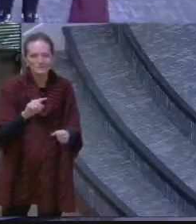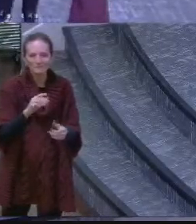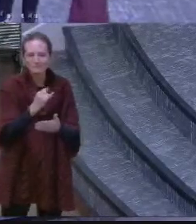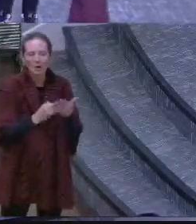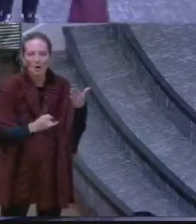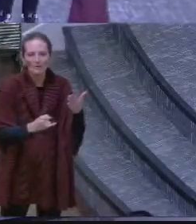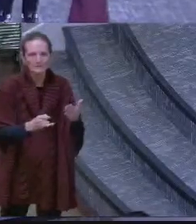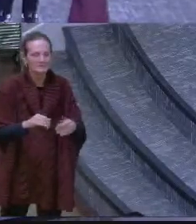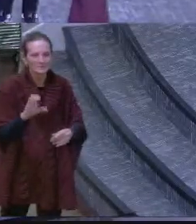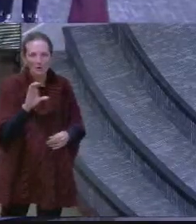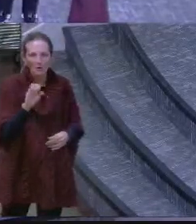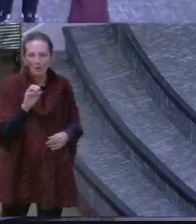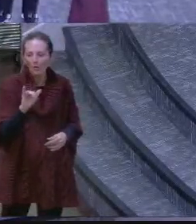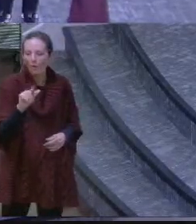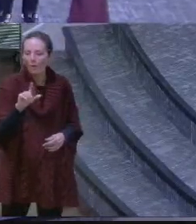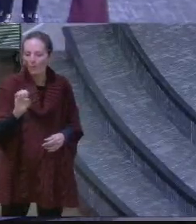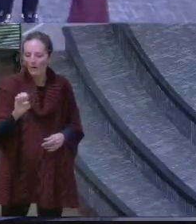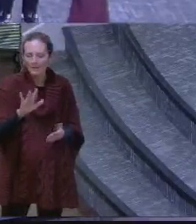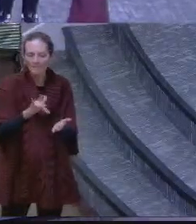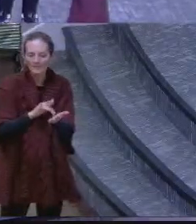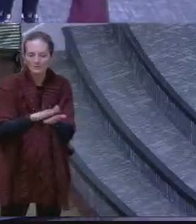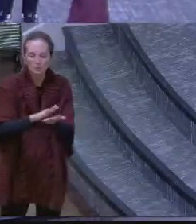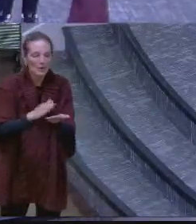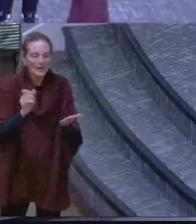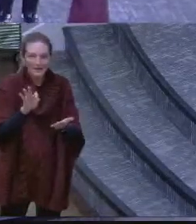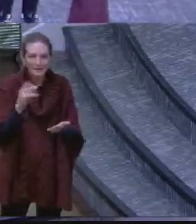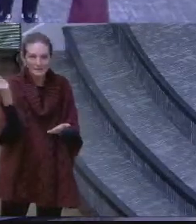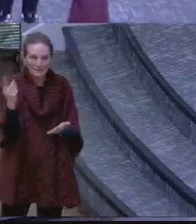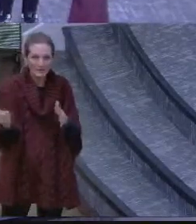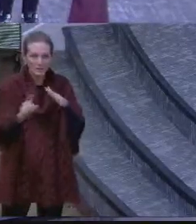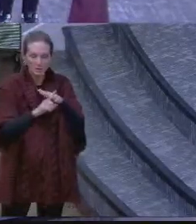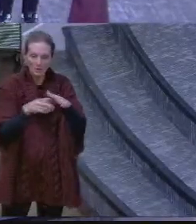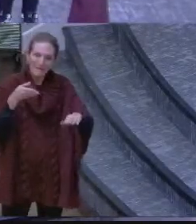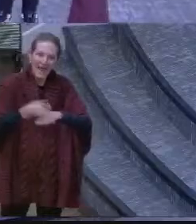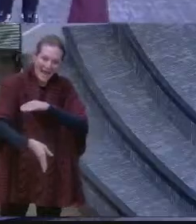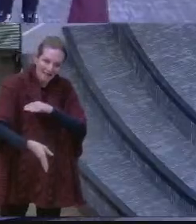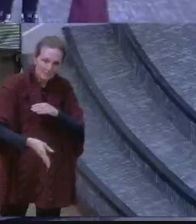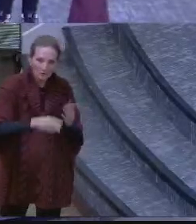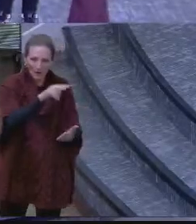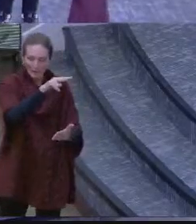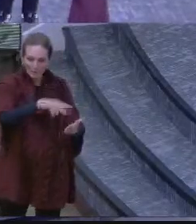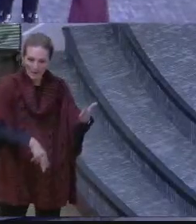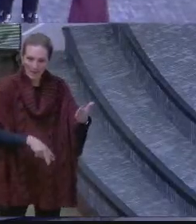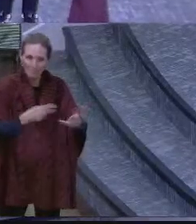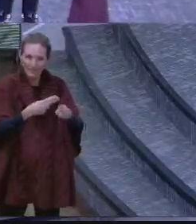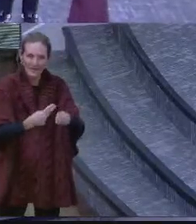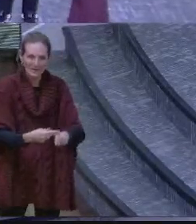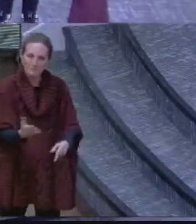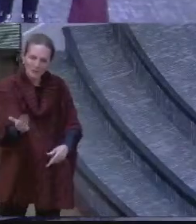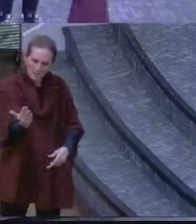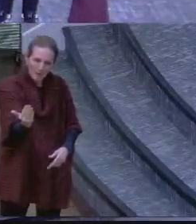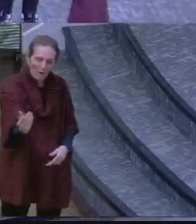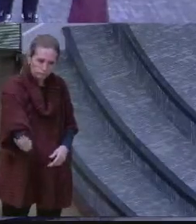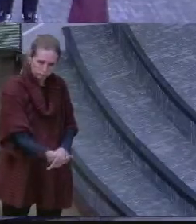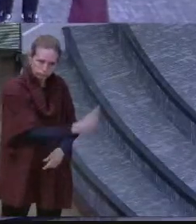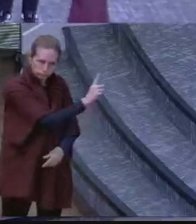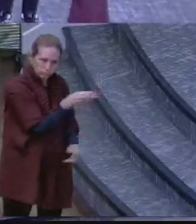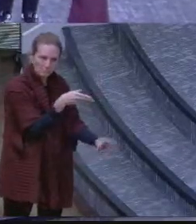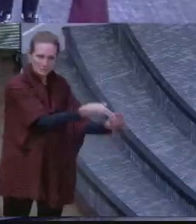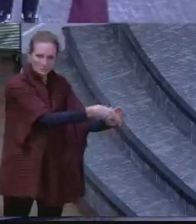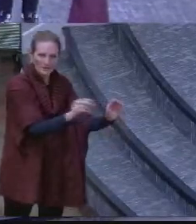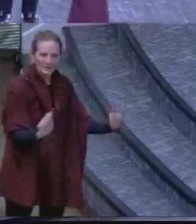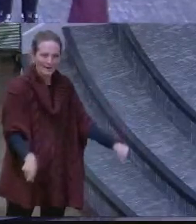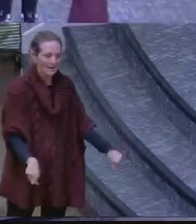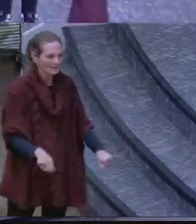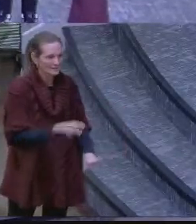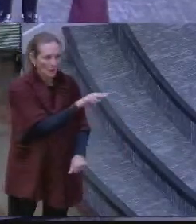Now, if there are any students who came in after we began reading, you come on up too. Now, everybody look this way and smile,